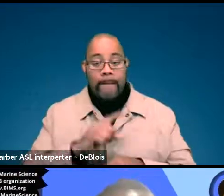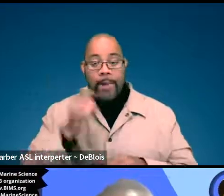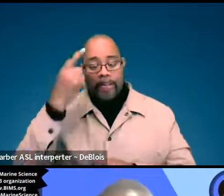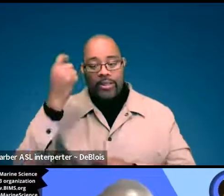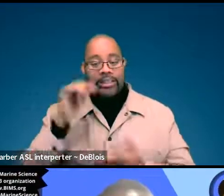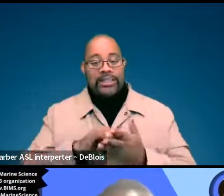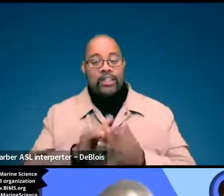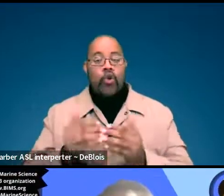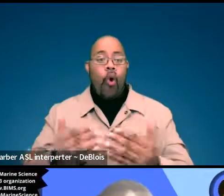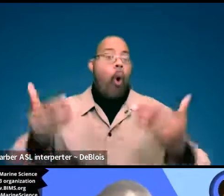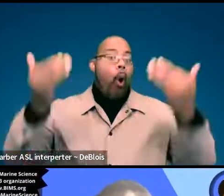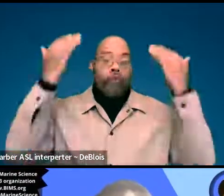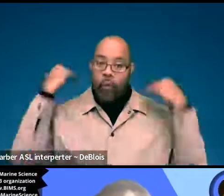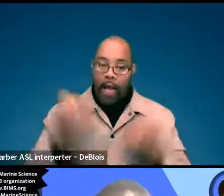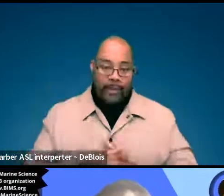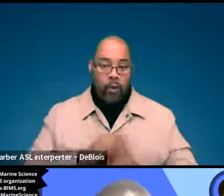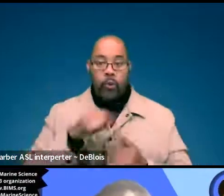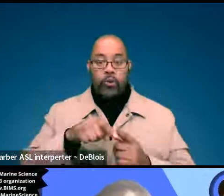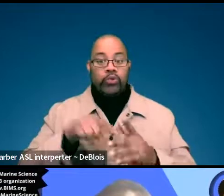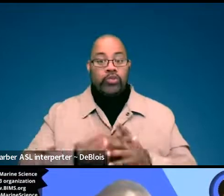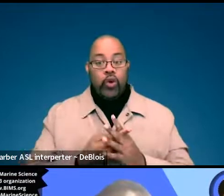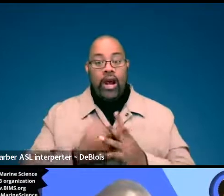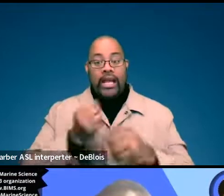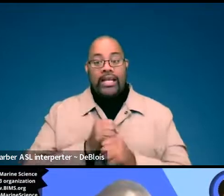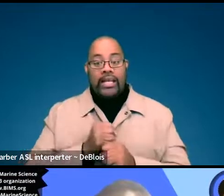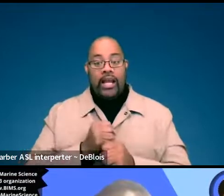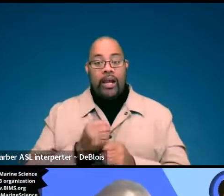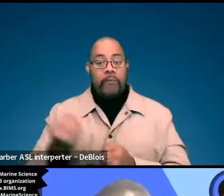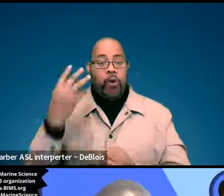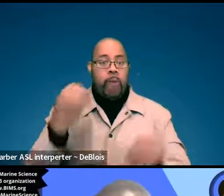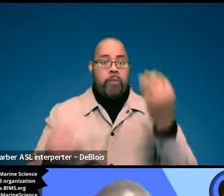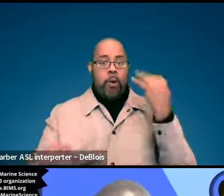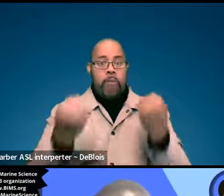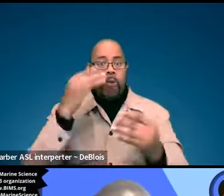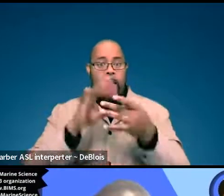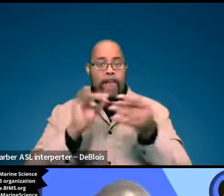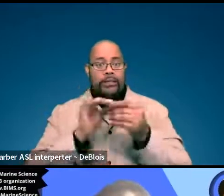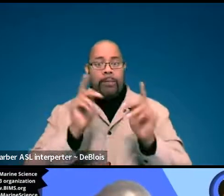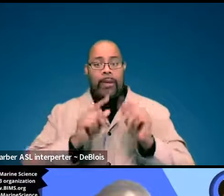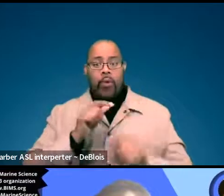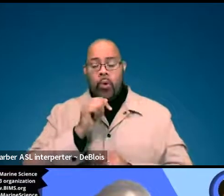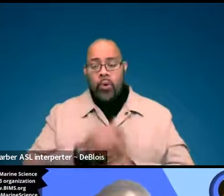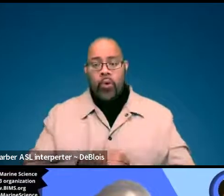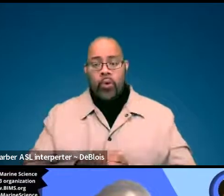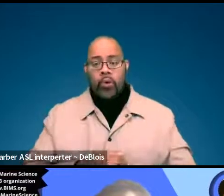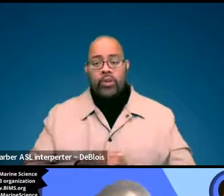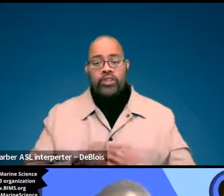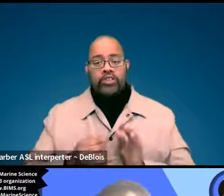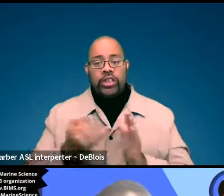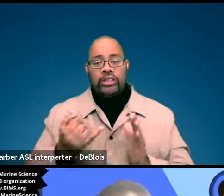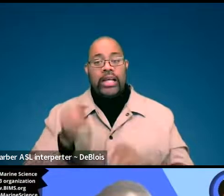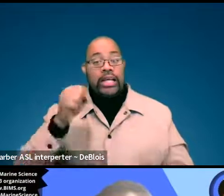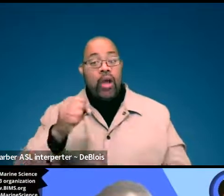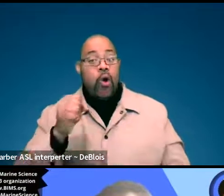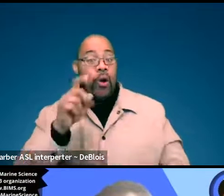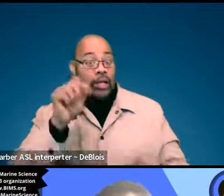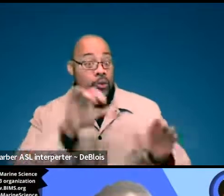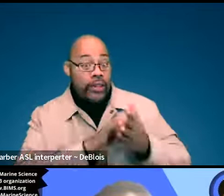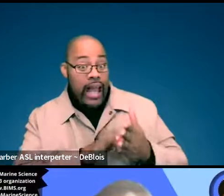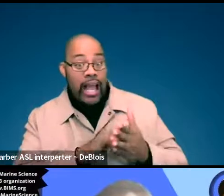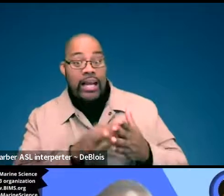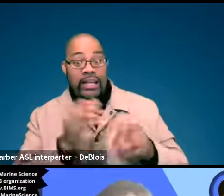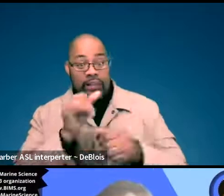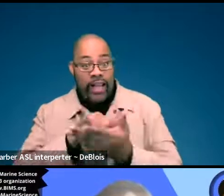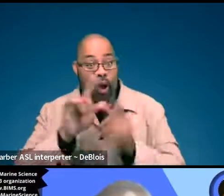because it's overwhelming. Like, when you start to get all of those messages of people who are just like, yes, oh, can you do this? Like, getting